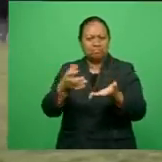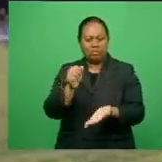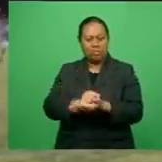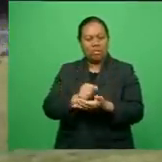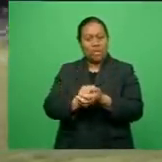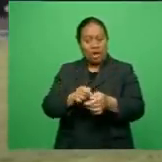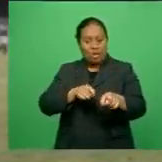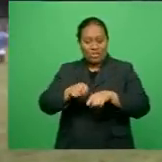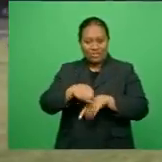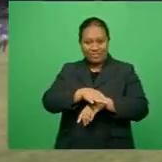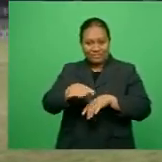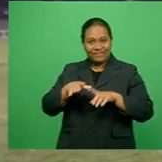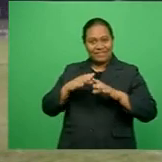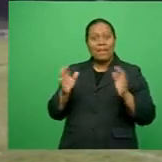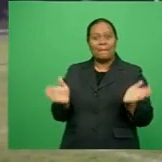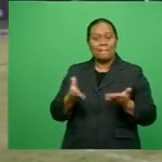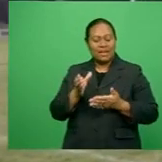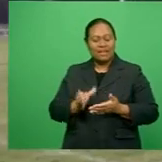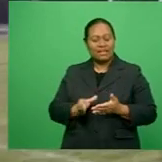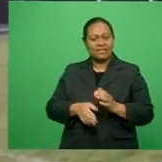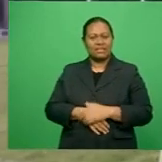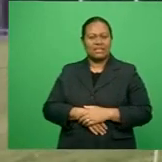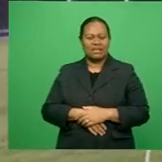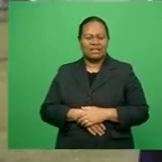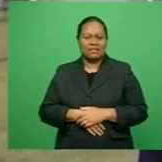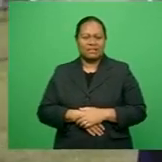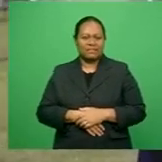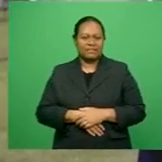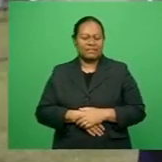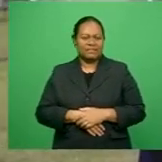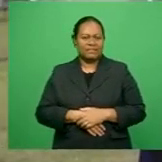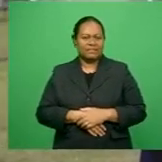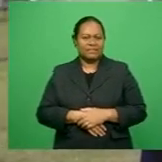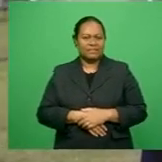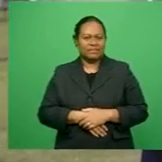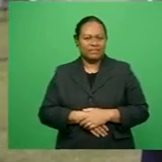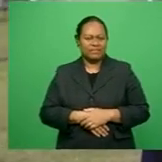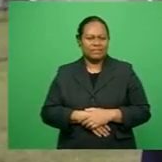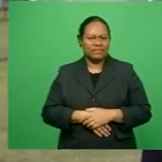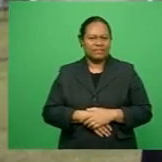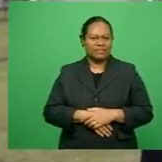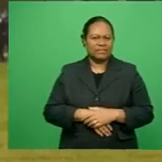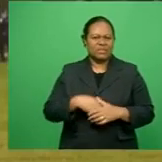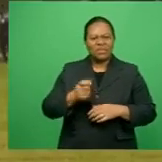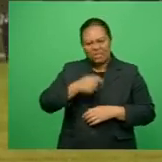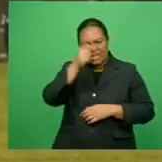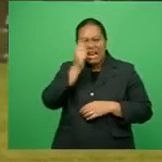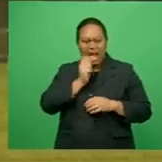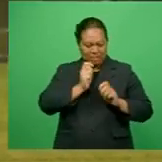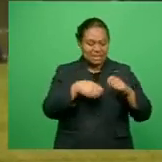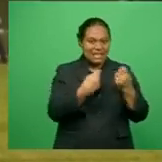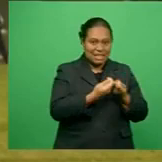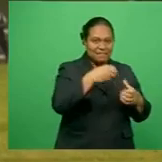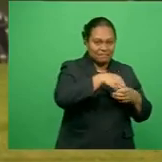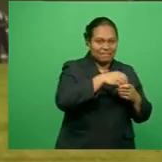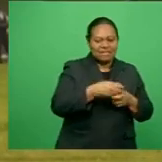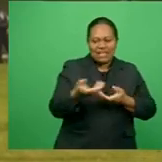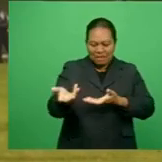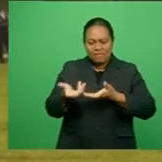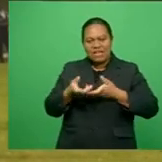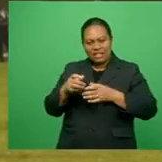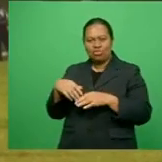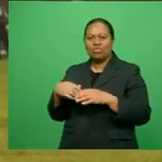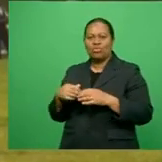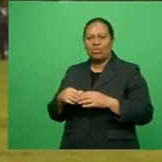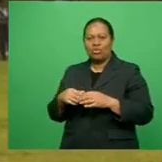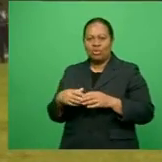of our players we only breed this from our only club competition. In the second half,